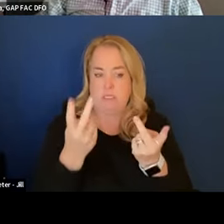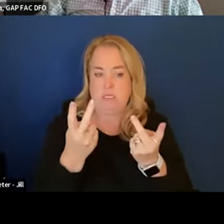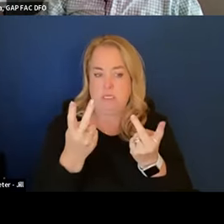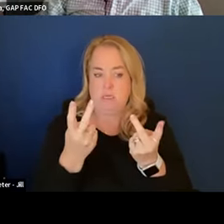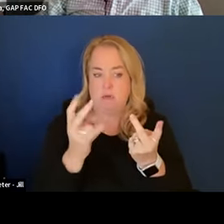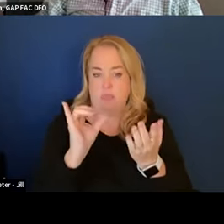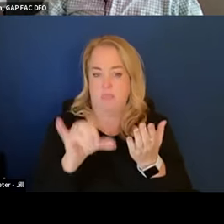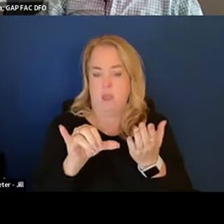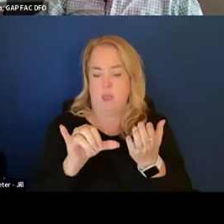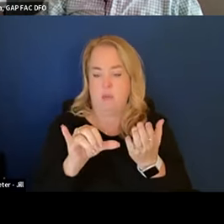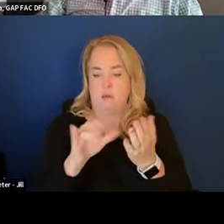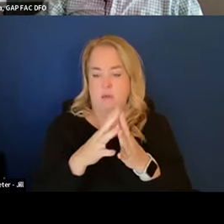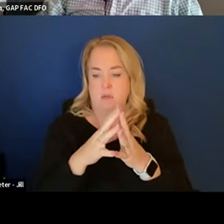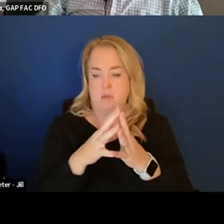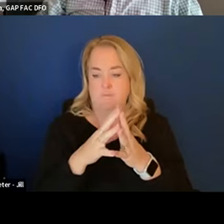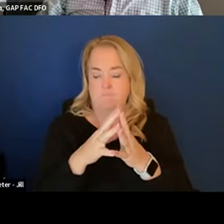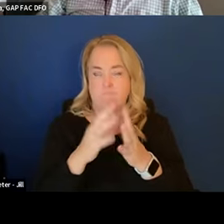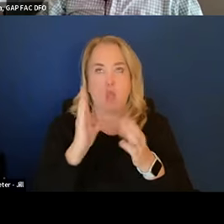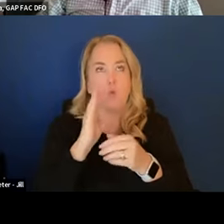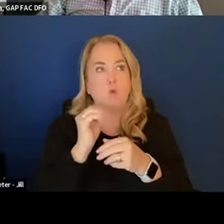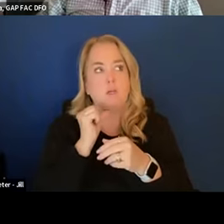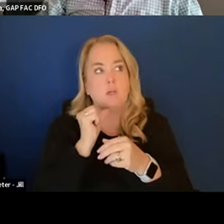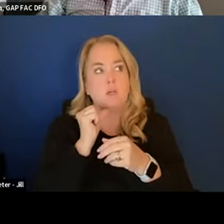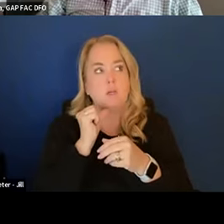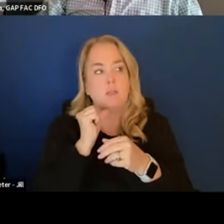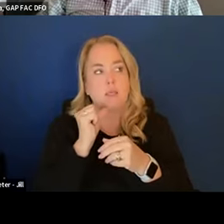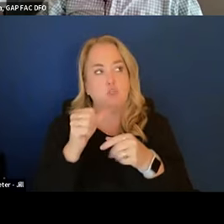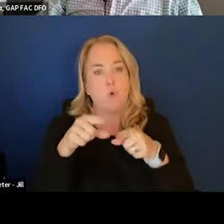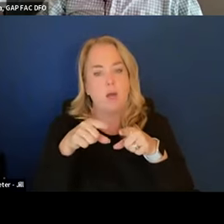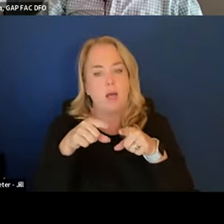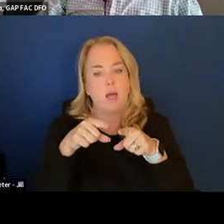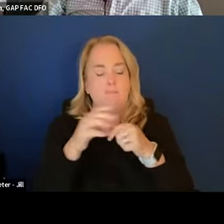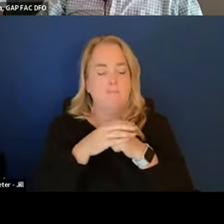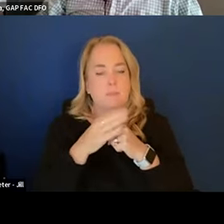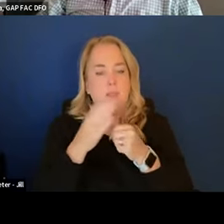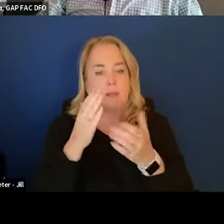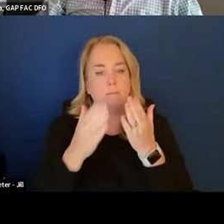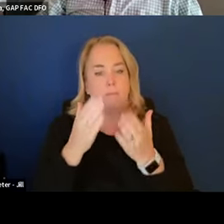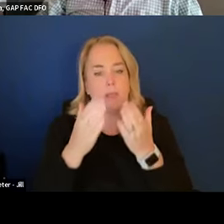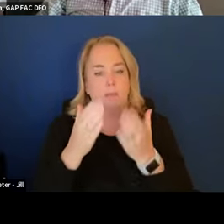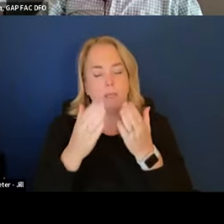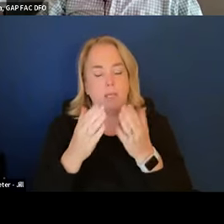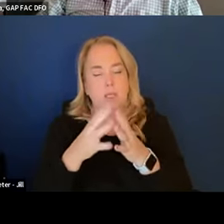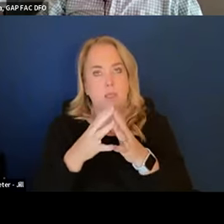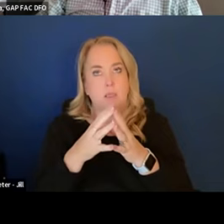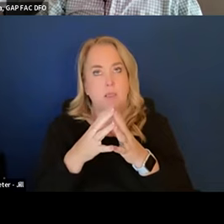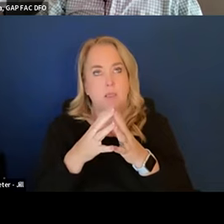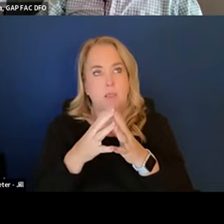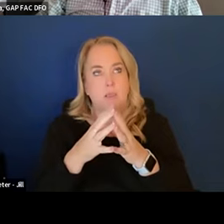be not, I would say, where they don't align as incentives. So maybe this is something where at least